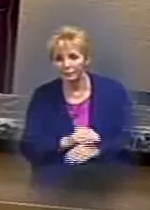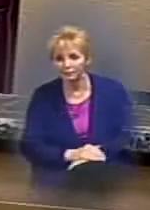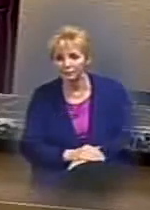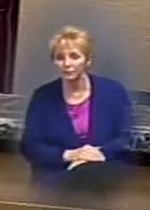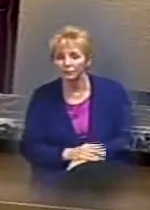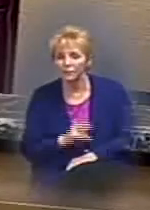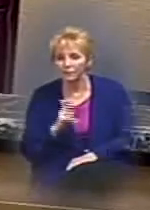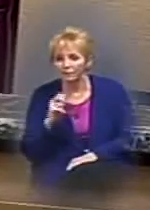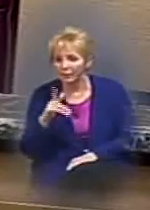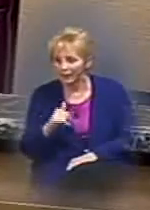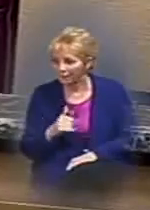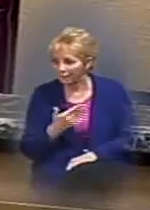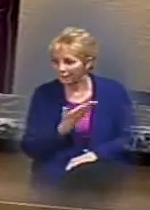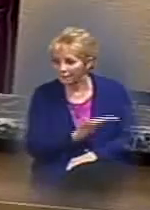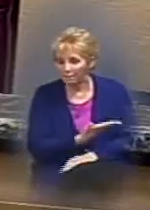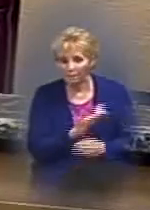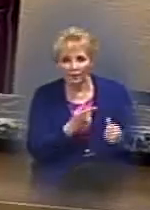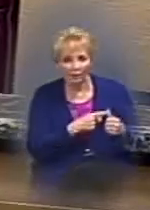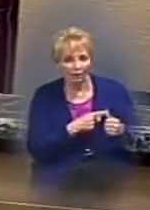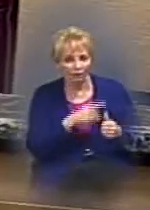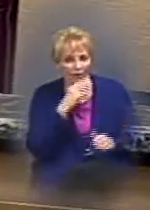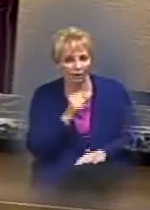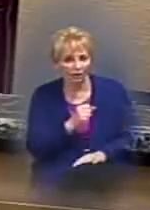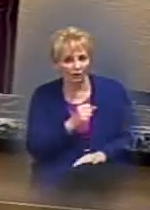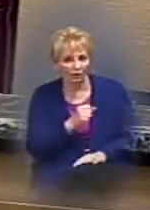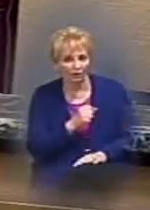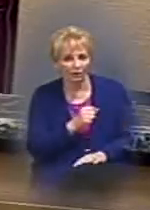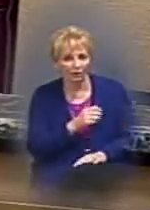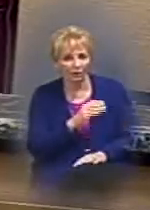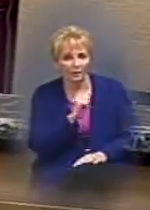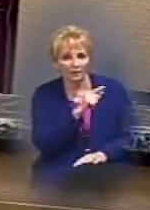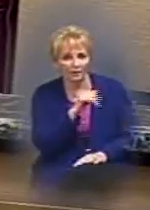Kelly. First is Aziz Omer.